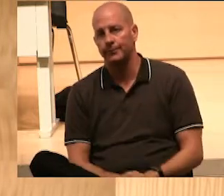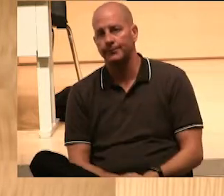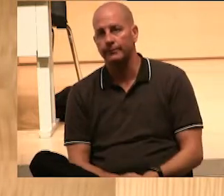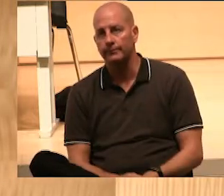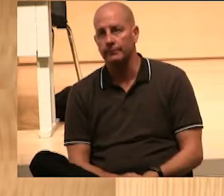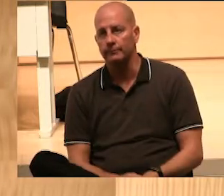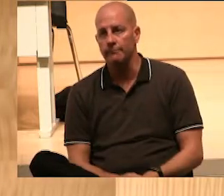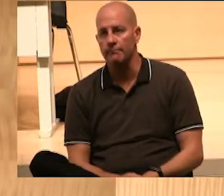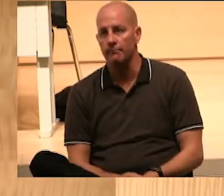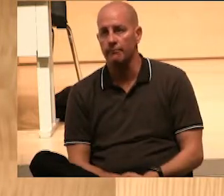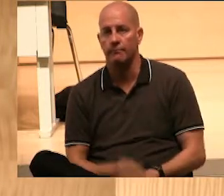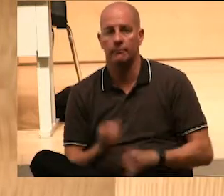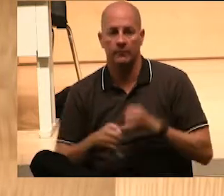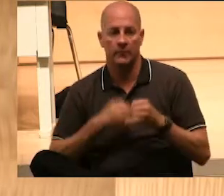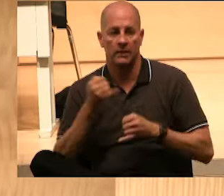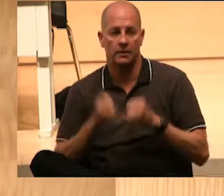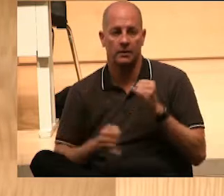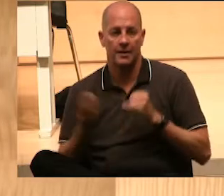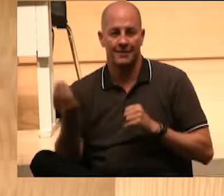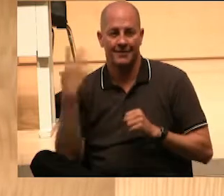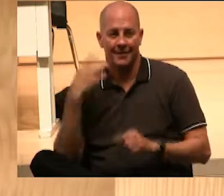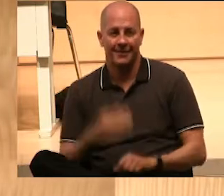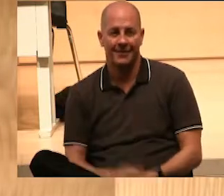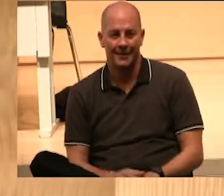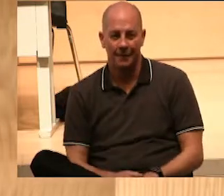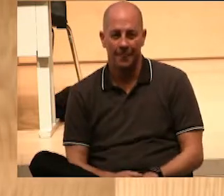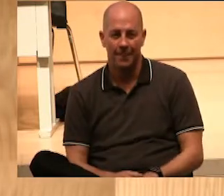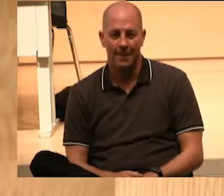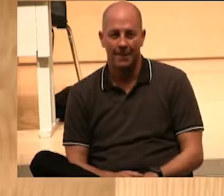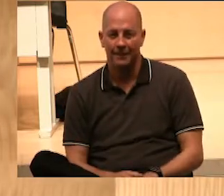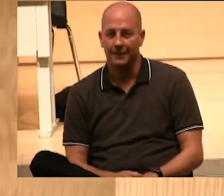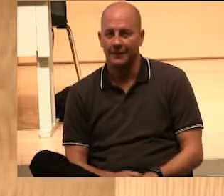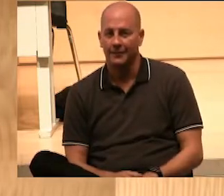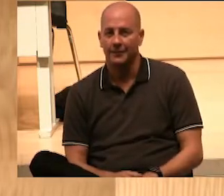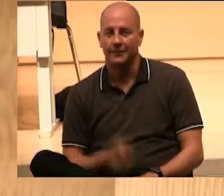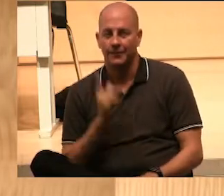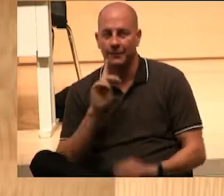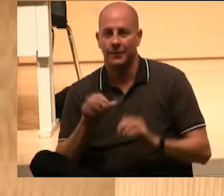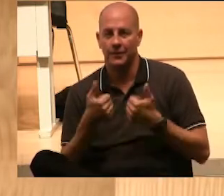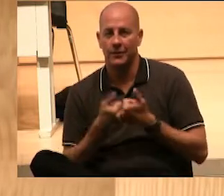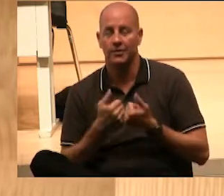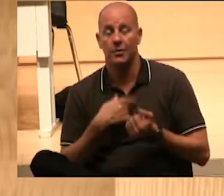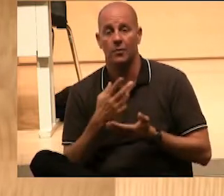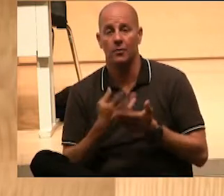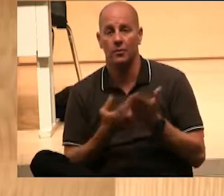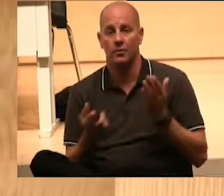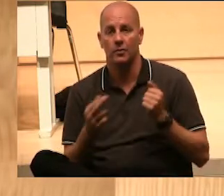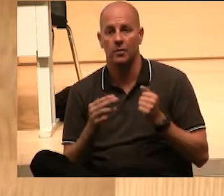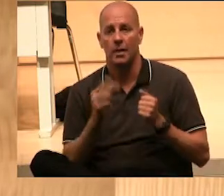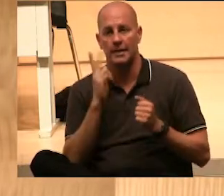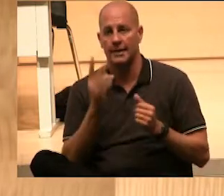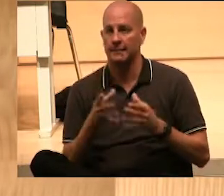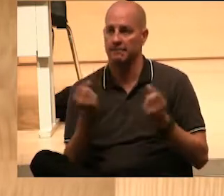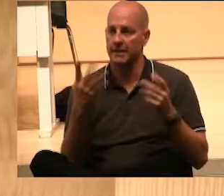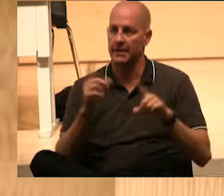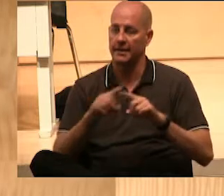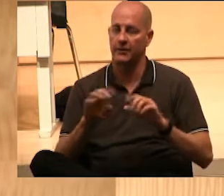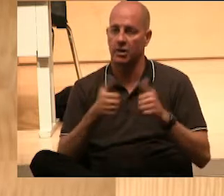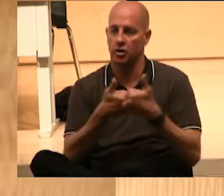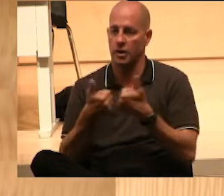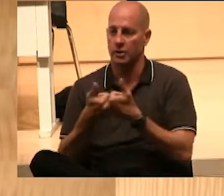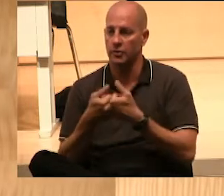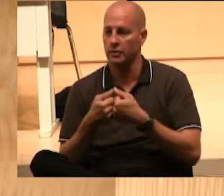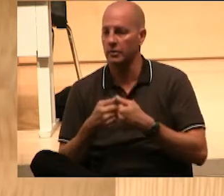So this is the last slide. For challenges, at least for what I see as a lot of challenges and troubles